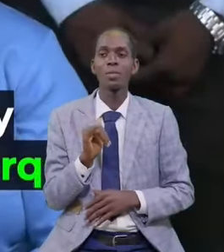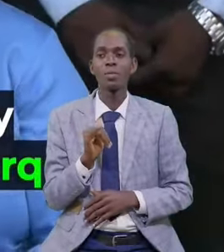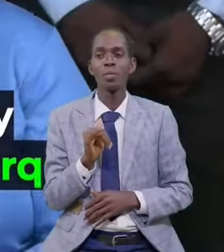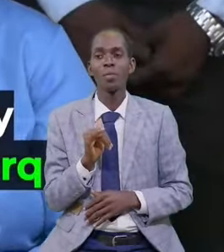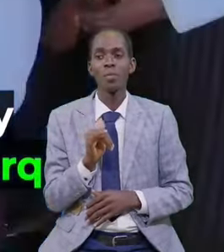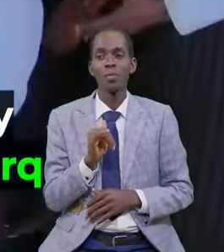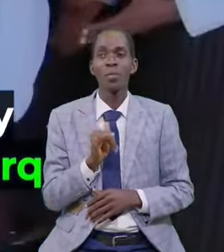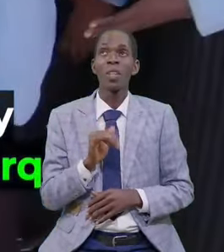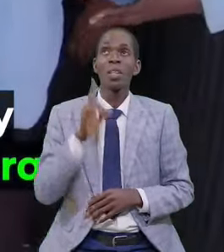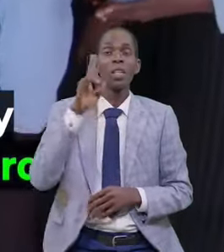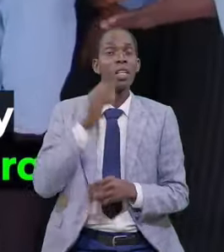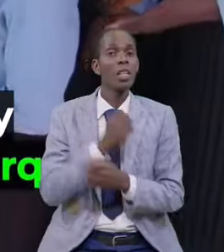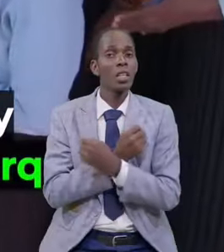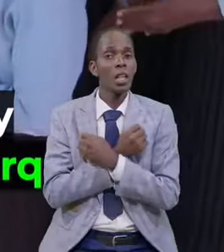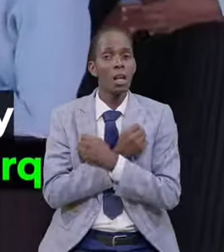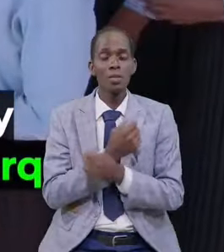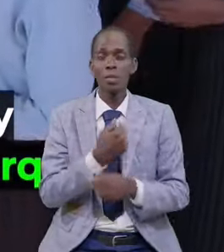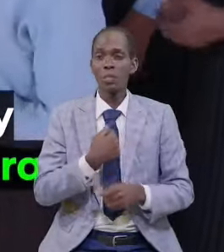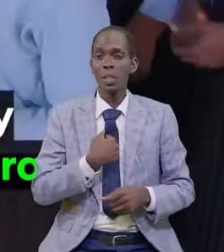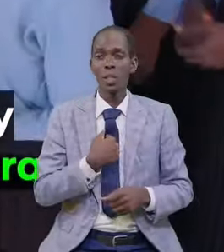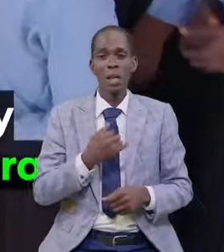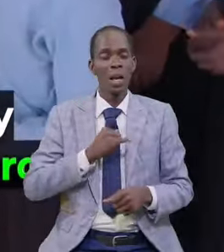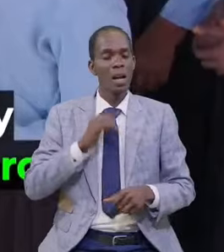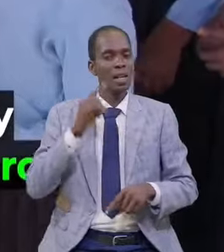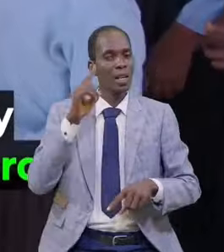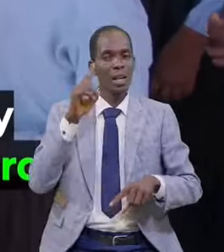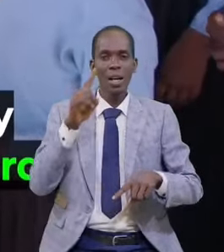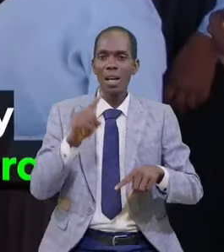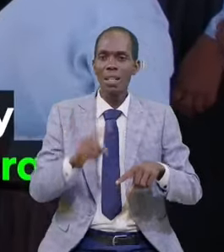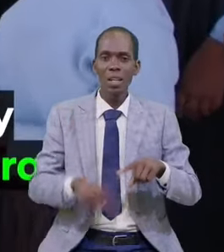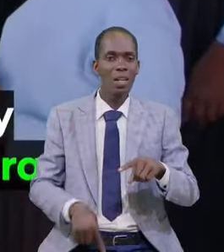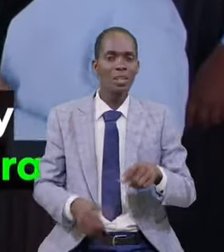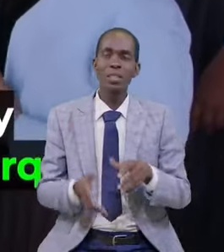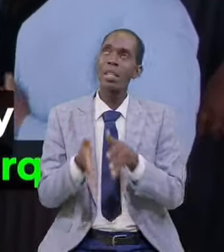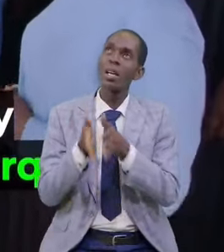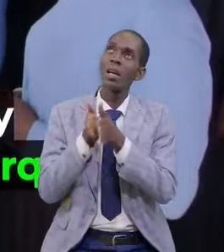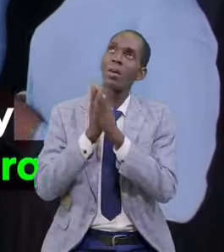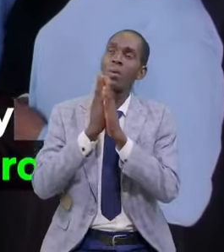canot he lost me I canot